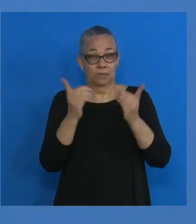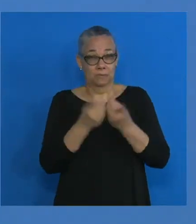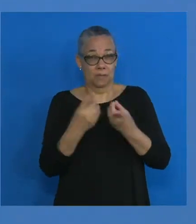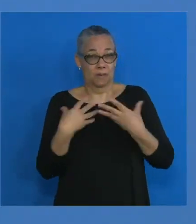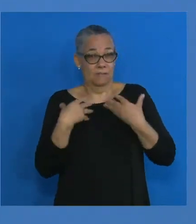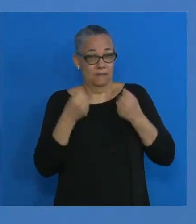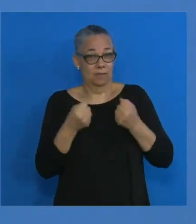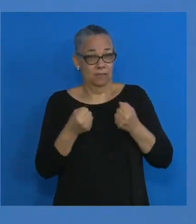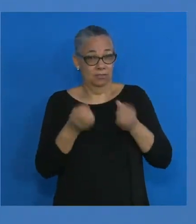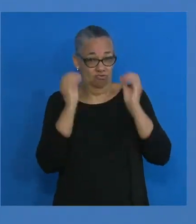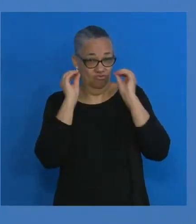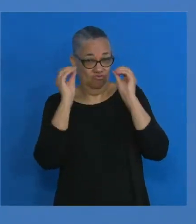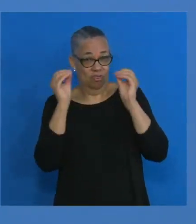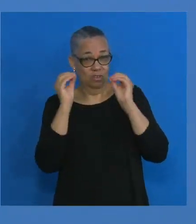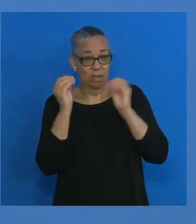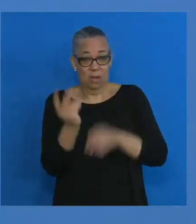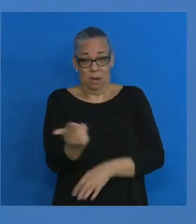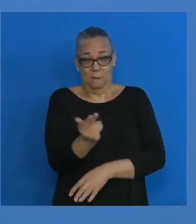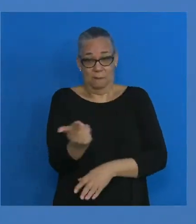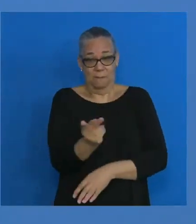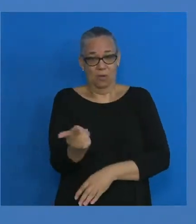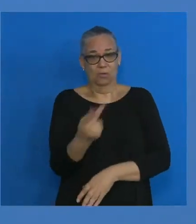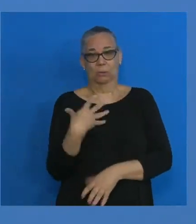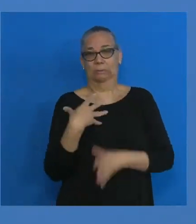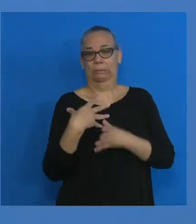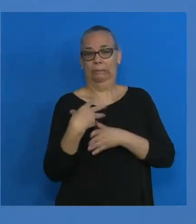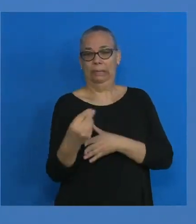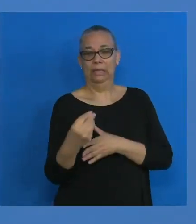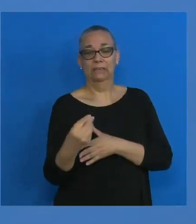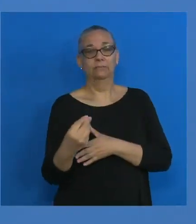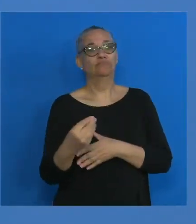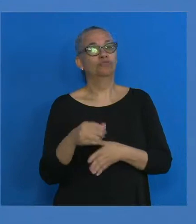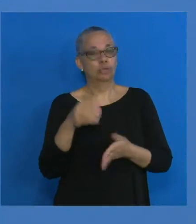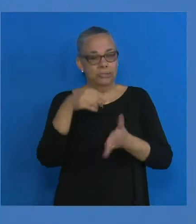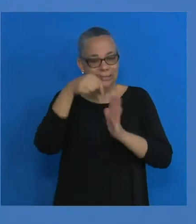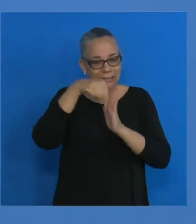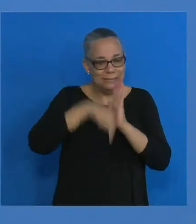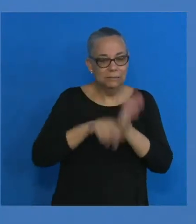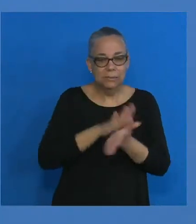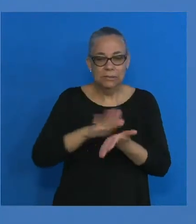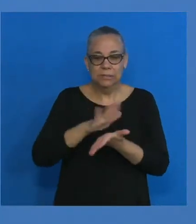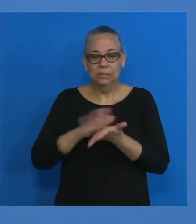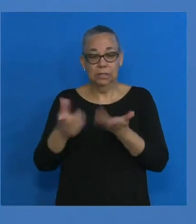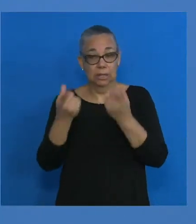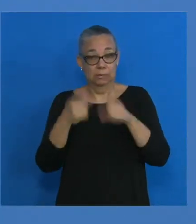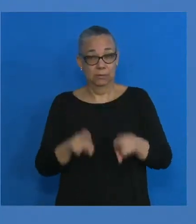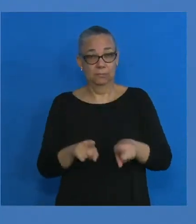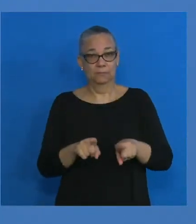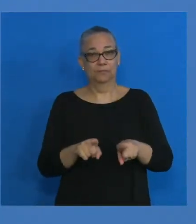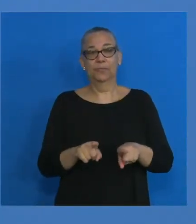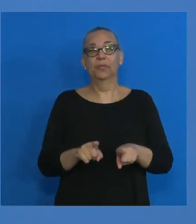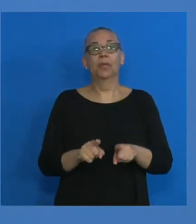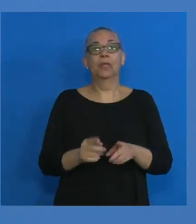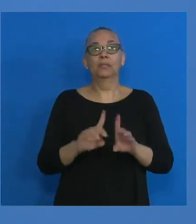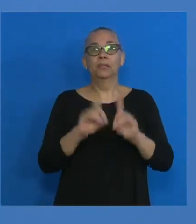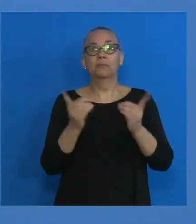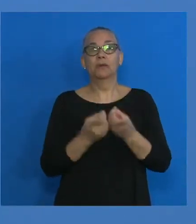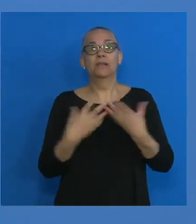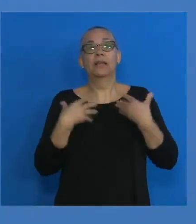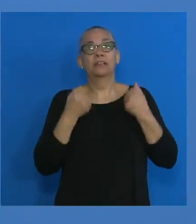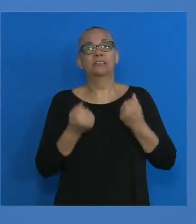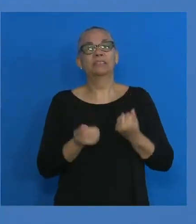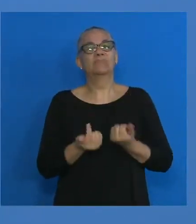for staff and students to exit the premises so that deep cleaning could take place. The Department of Health has reported that this is the current status of the